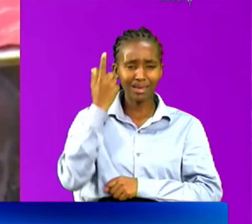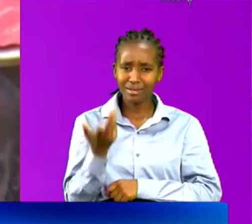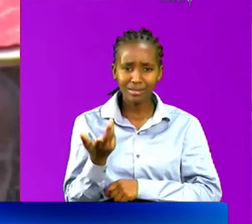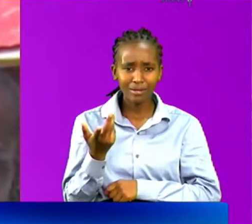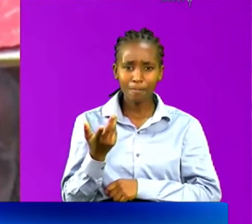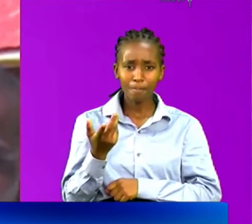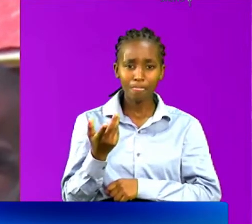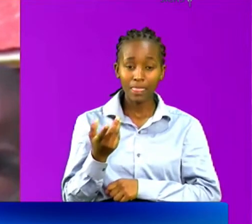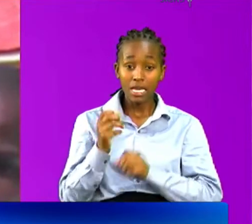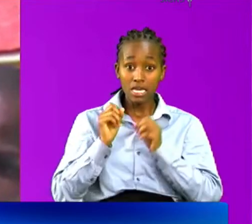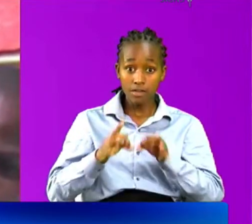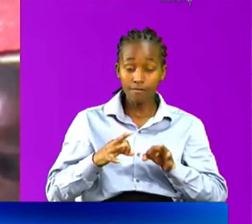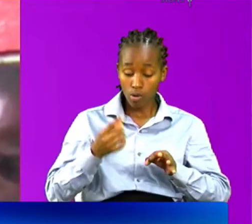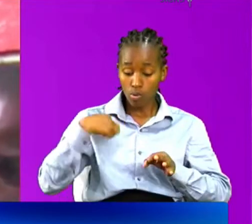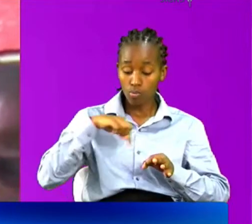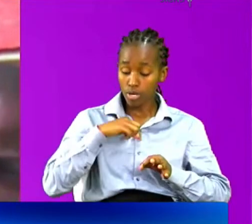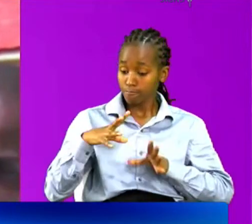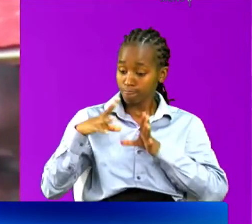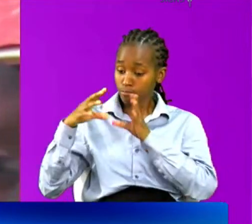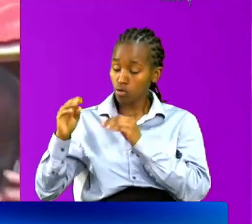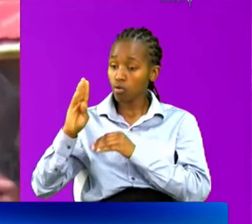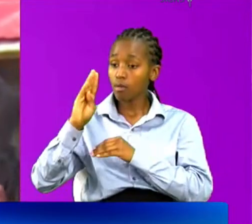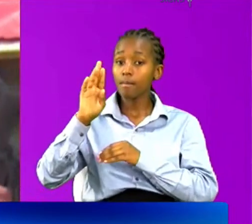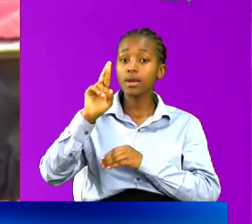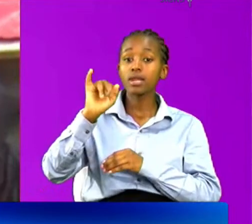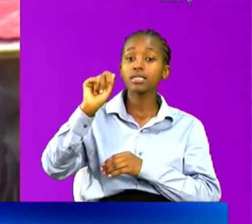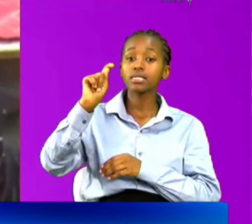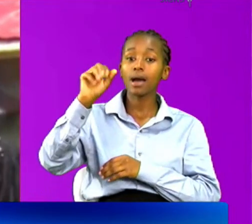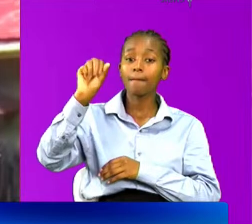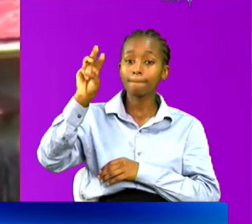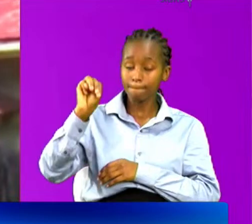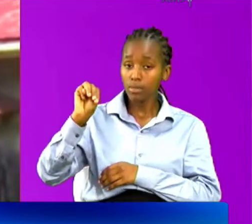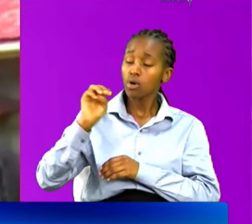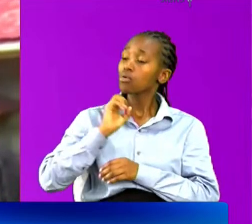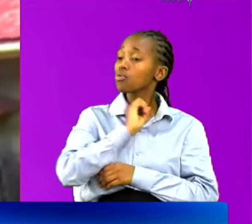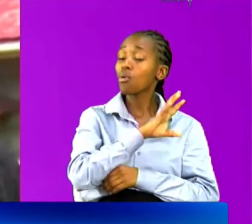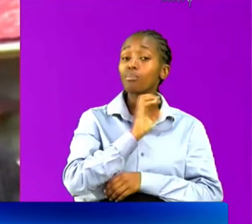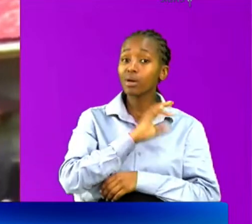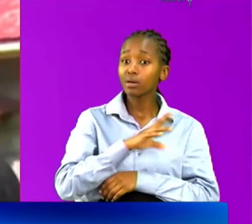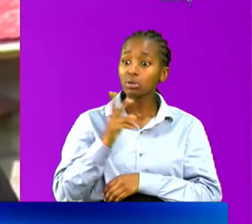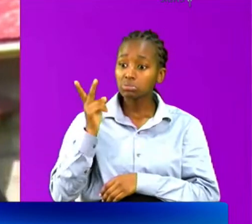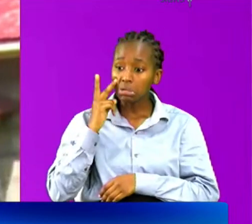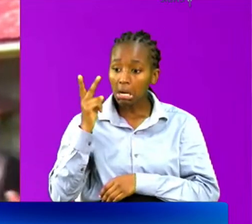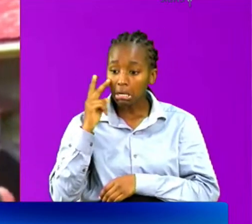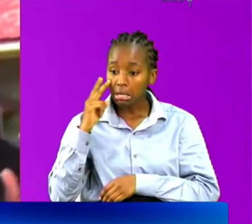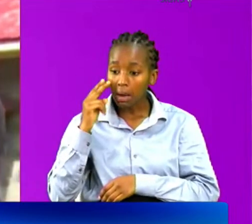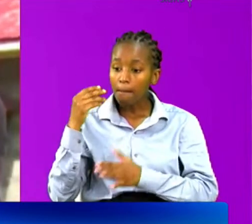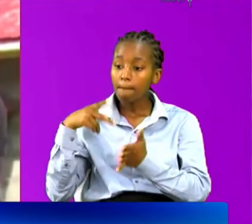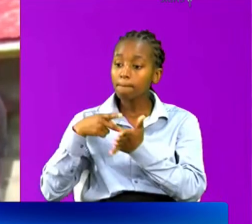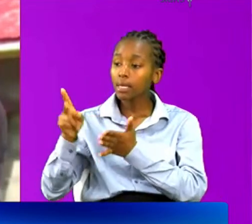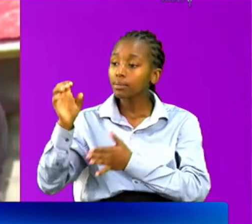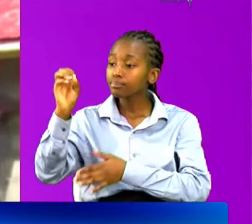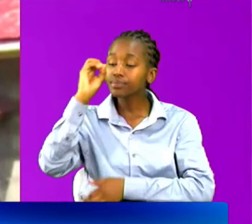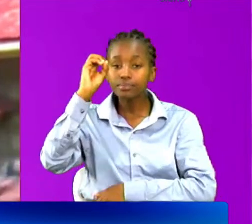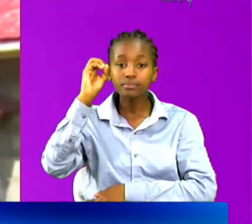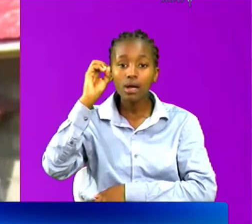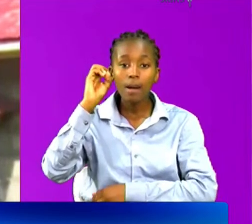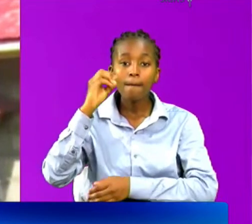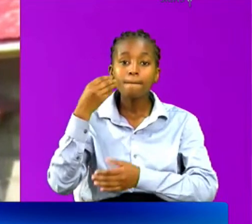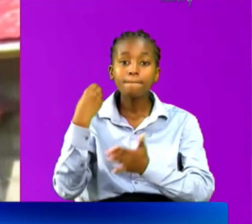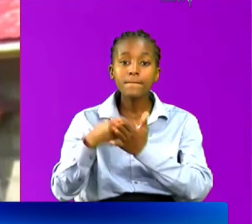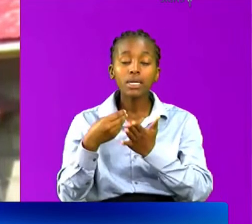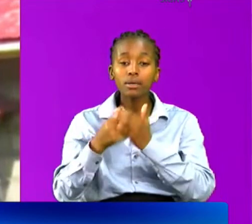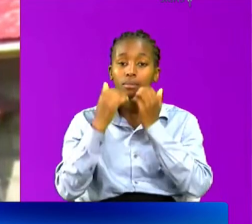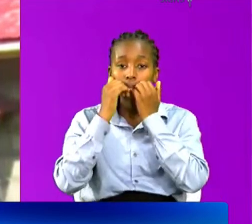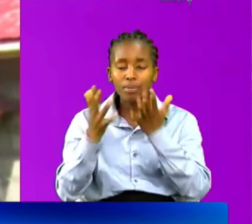all, when we go there at the Britam offices, there's nothing that has been deducted, nothing that has been remitted there. So